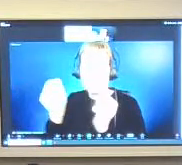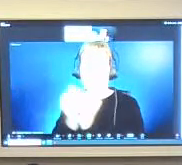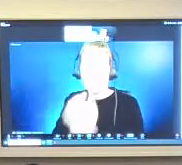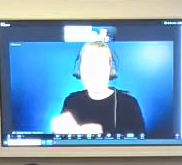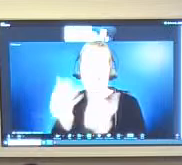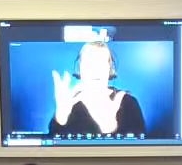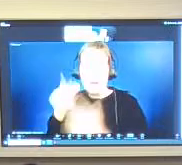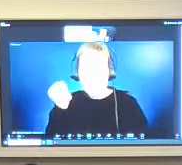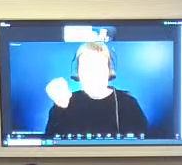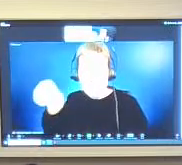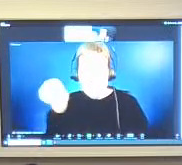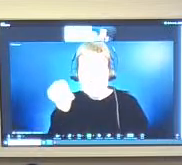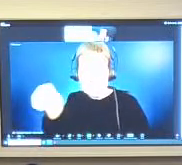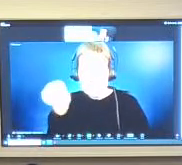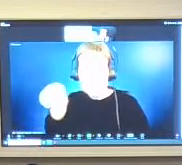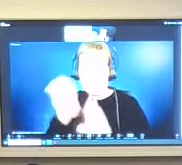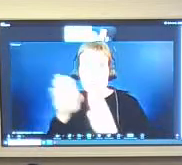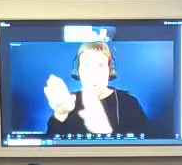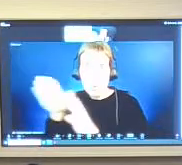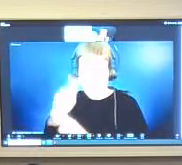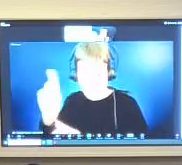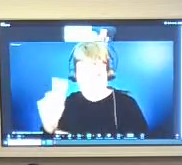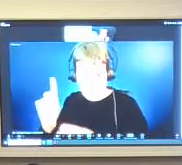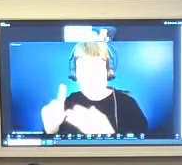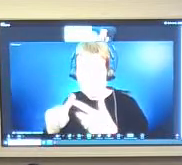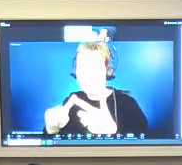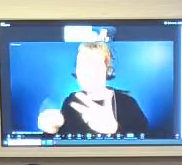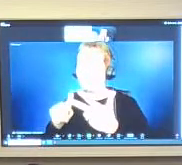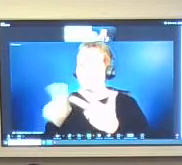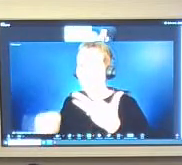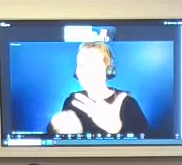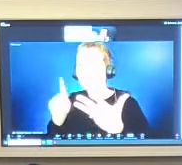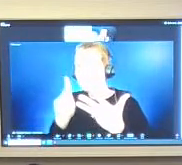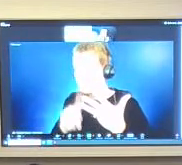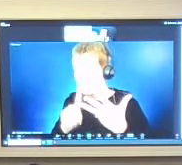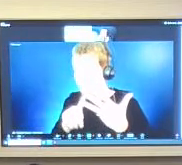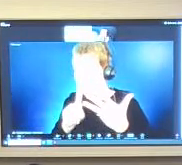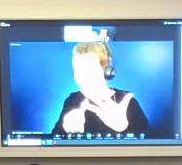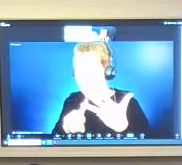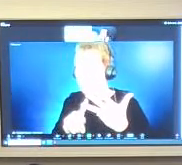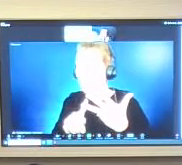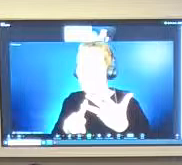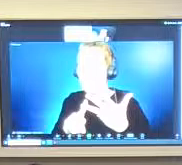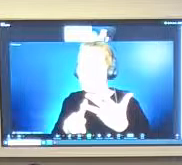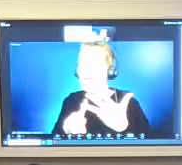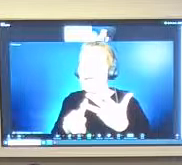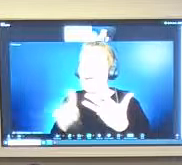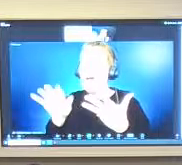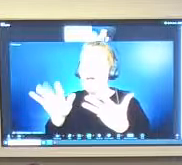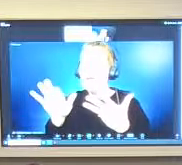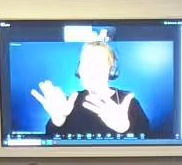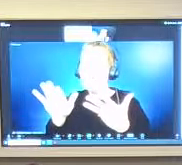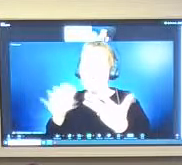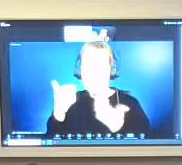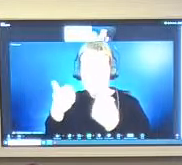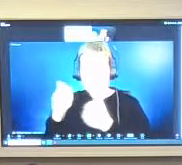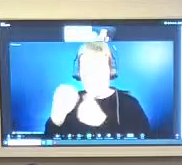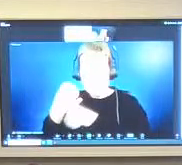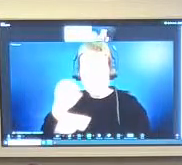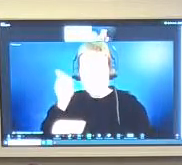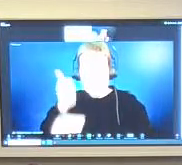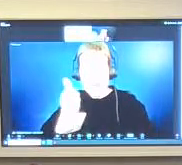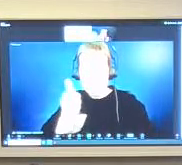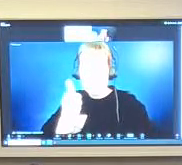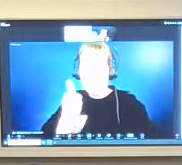where they're needed to go in. I'm also looking at an assistive listening concept